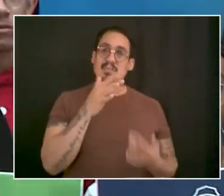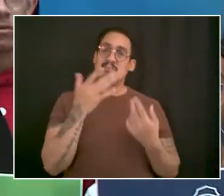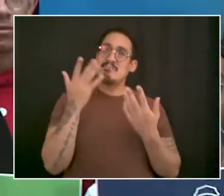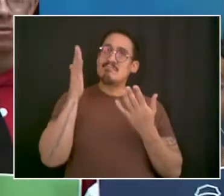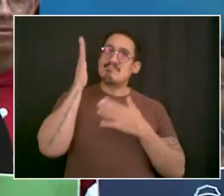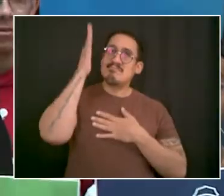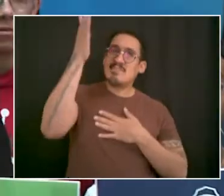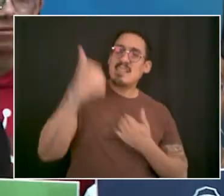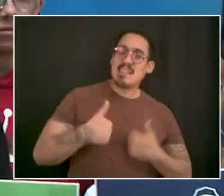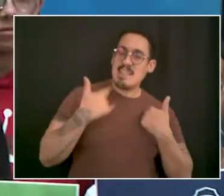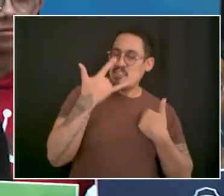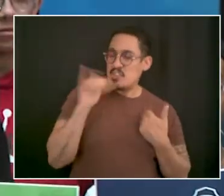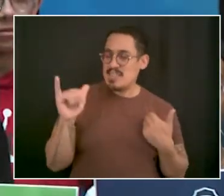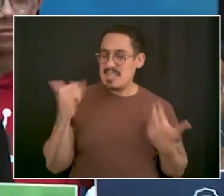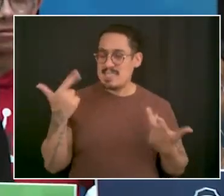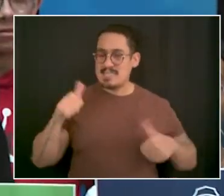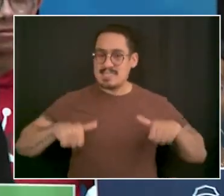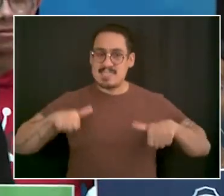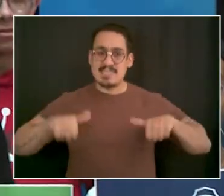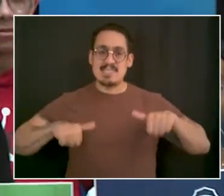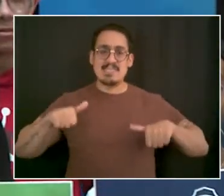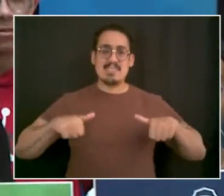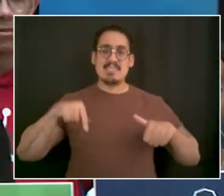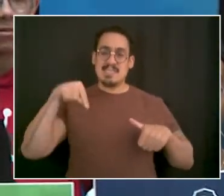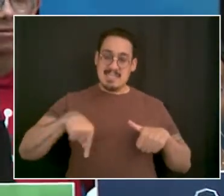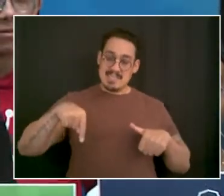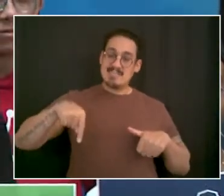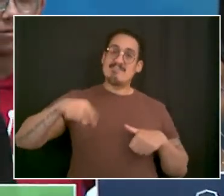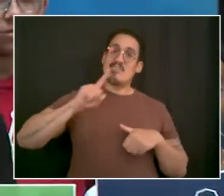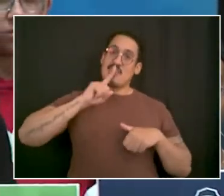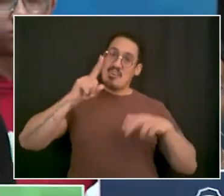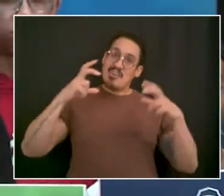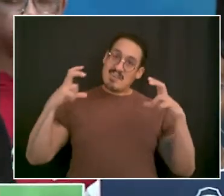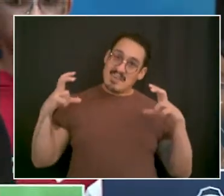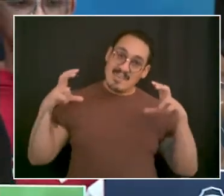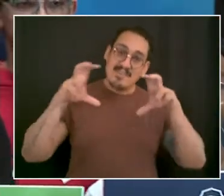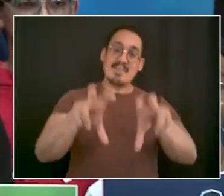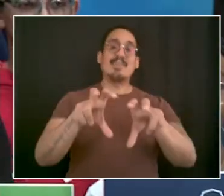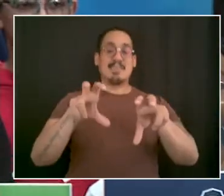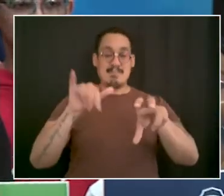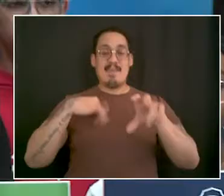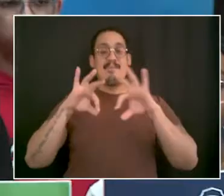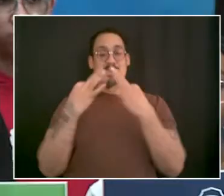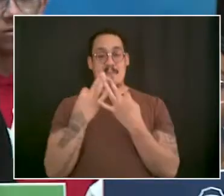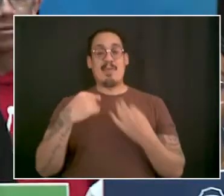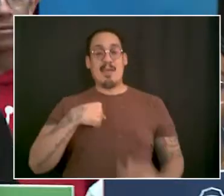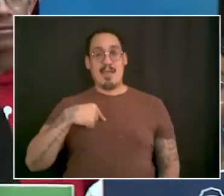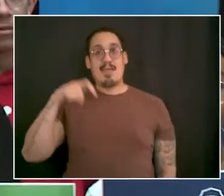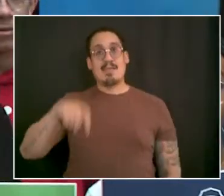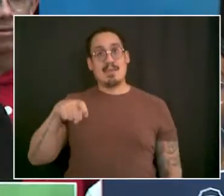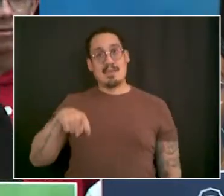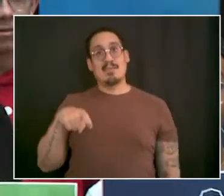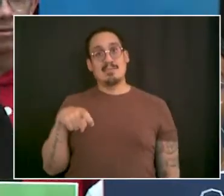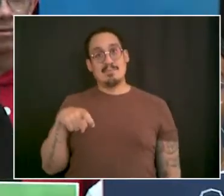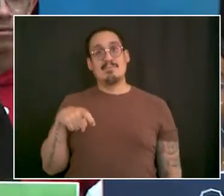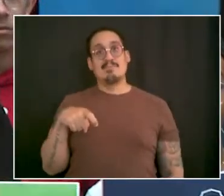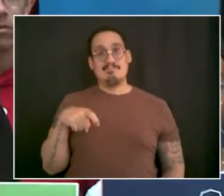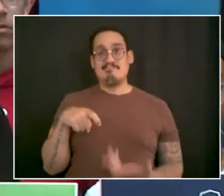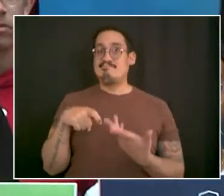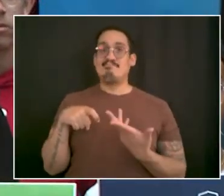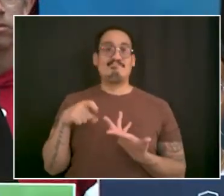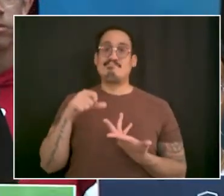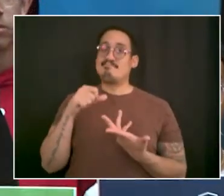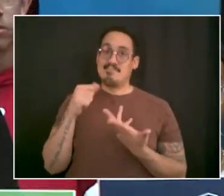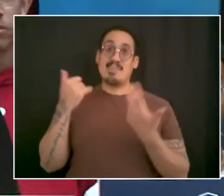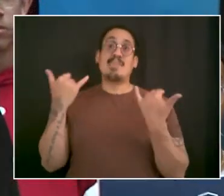like. These are the investments that my family and I needed, but never got. Our best budget ever